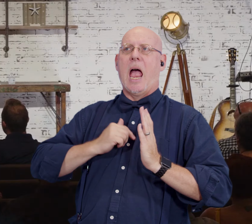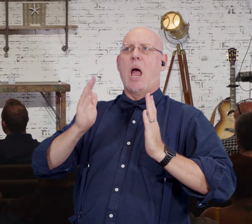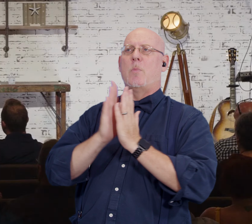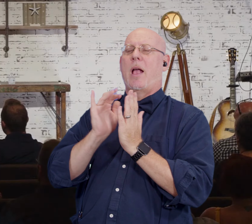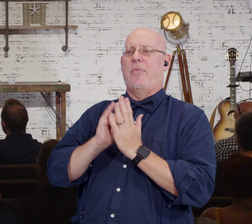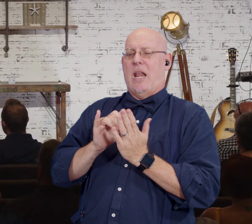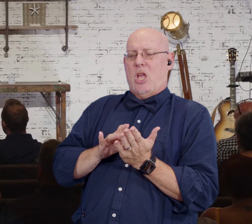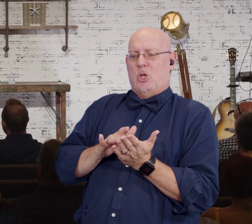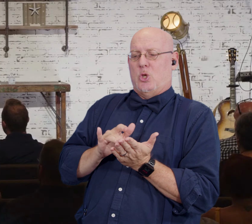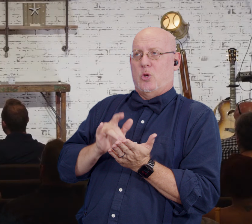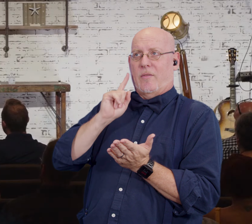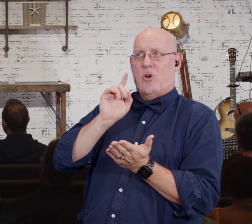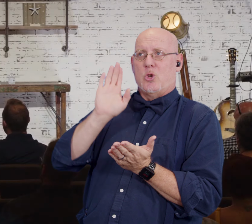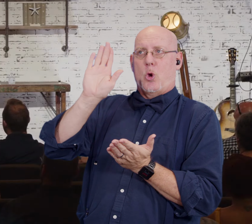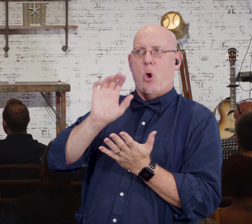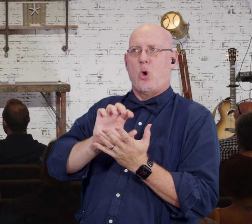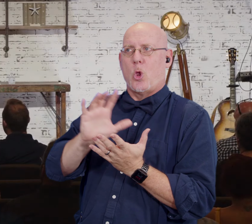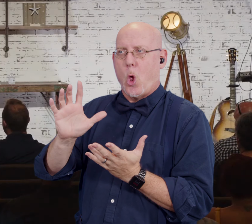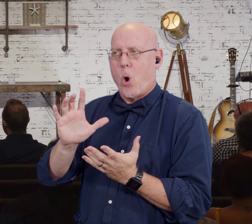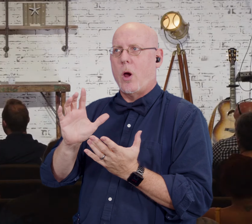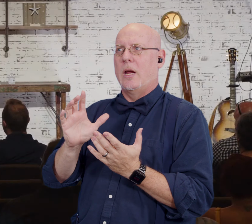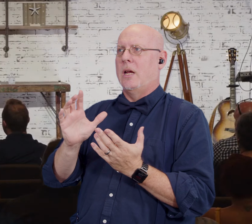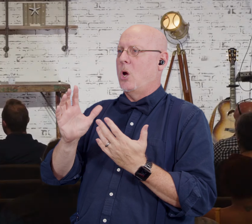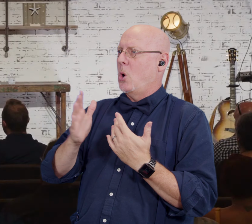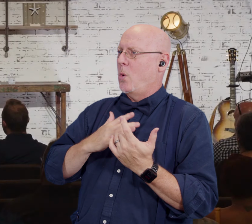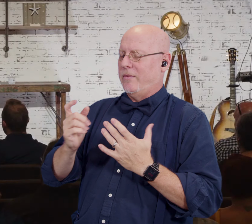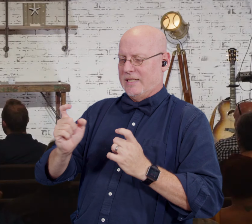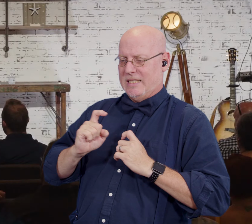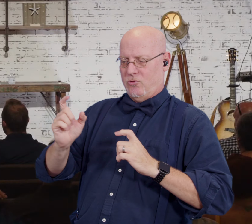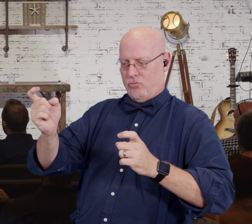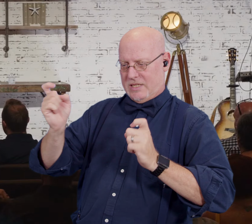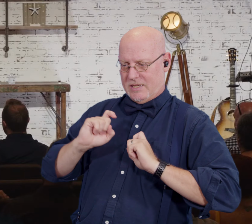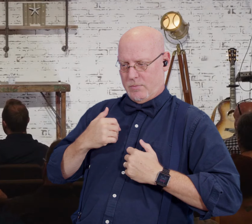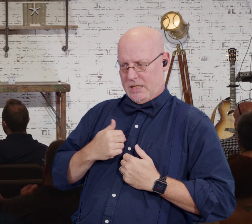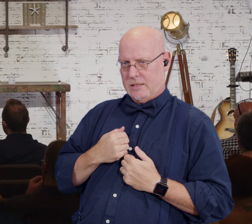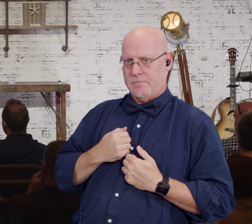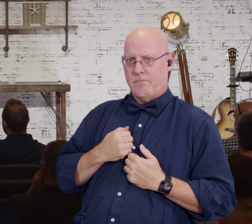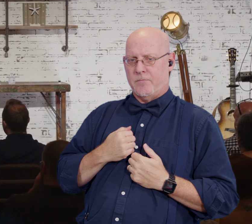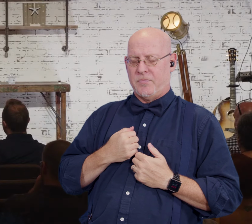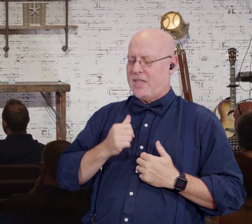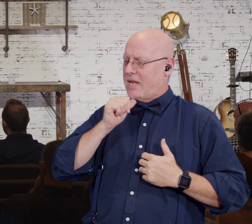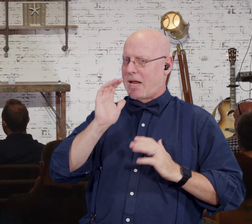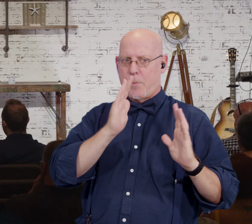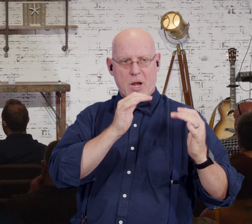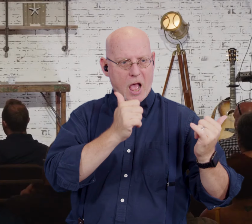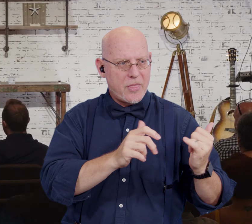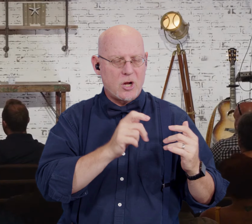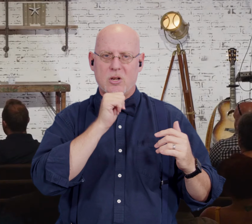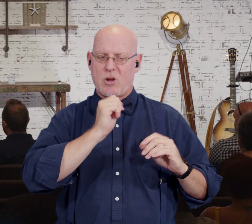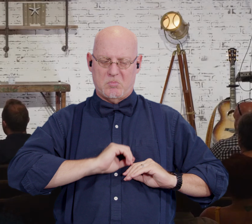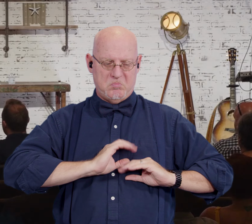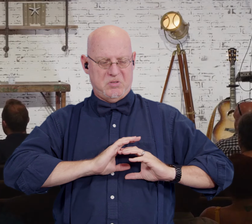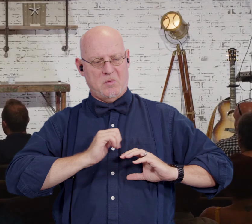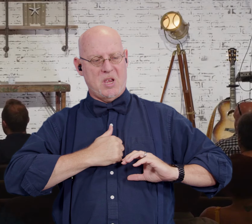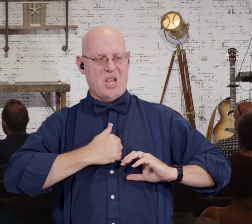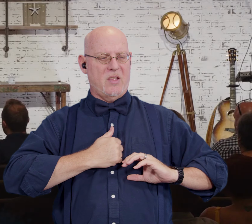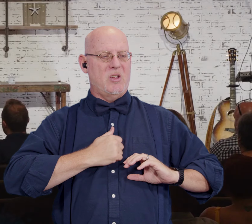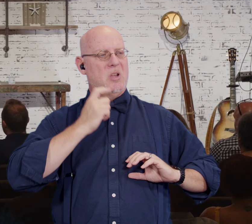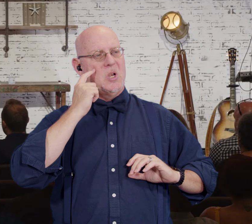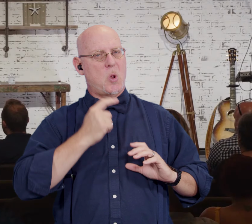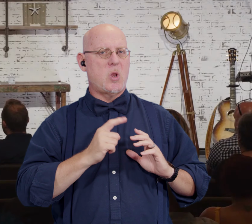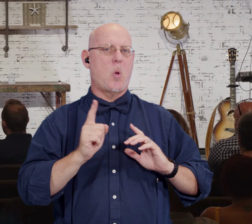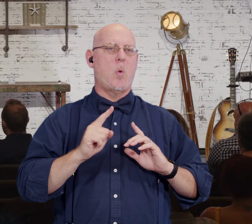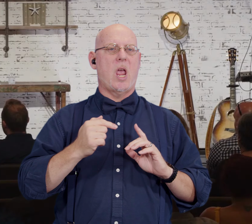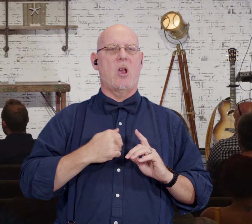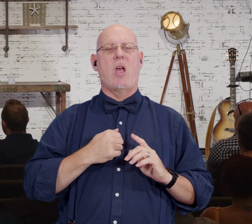that I may use to your glory the modest gifts that I possess. I will not compare myself with any, nor try to build up my self-esteem by